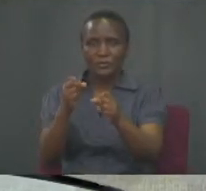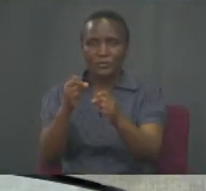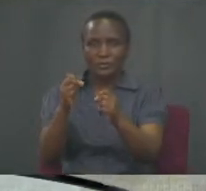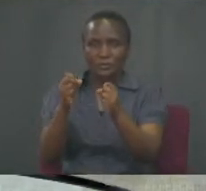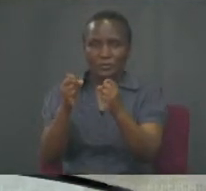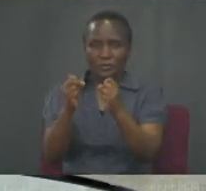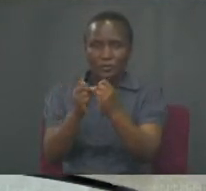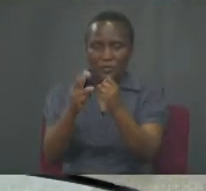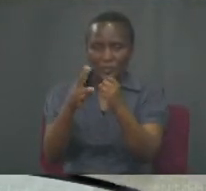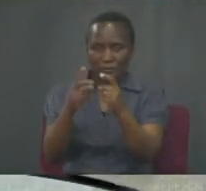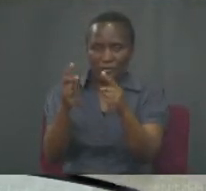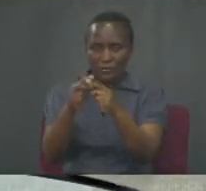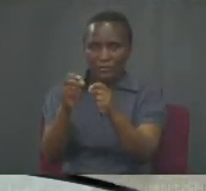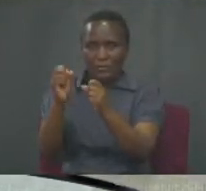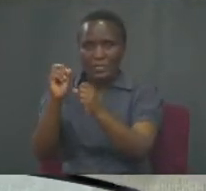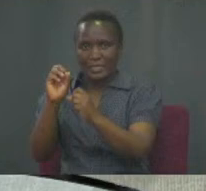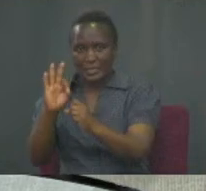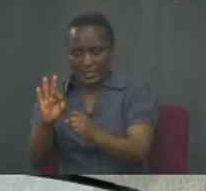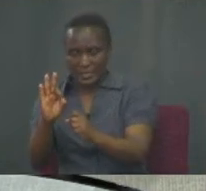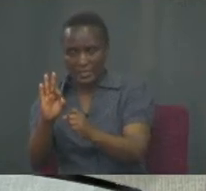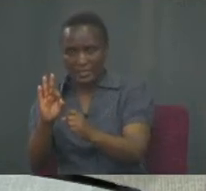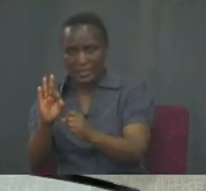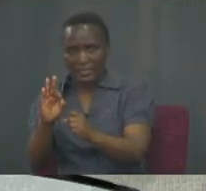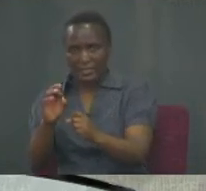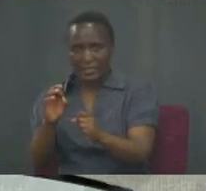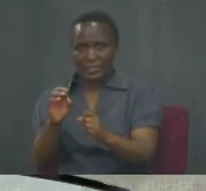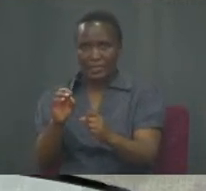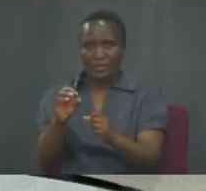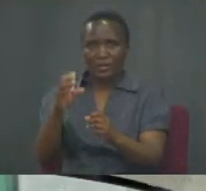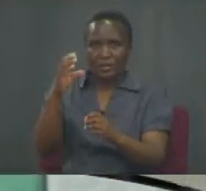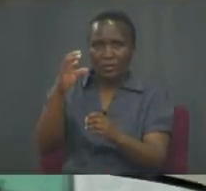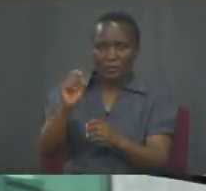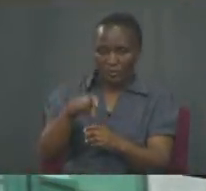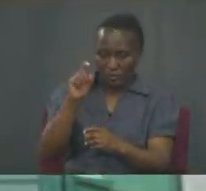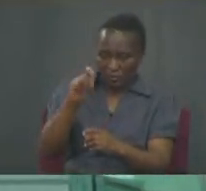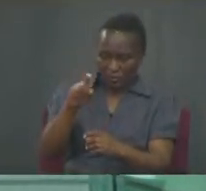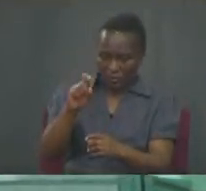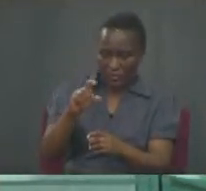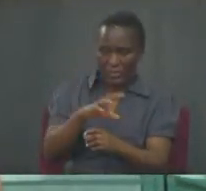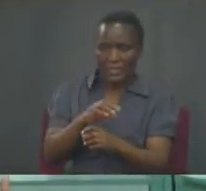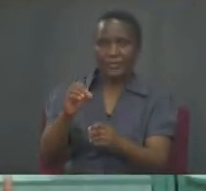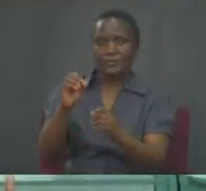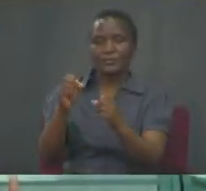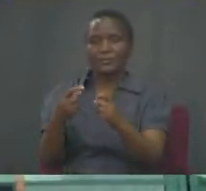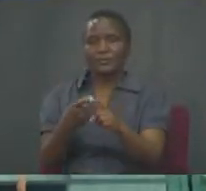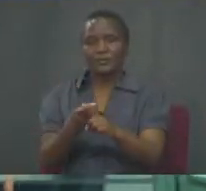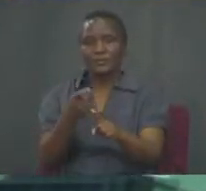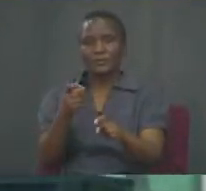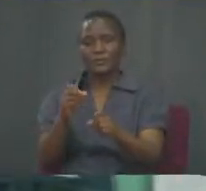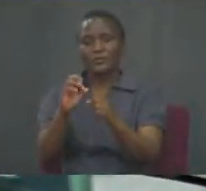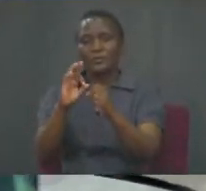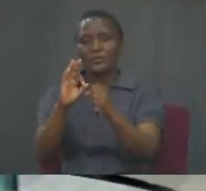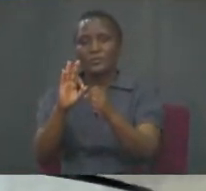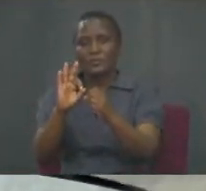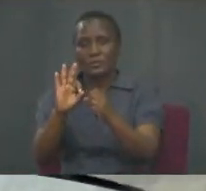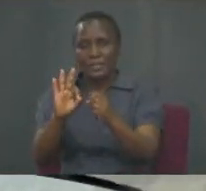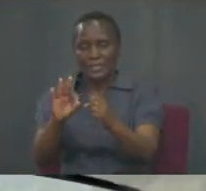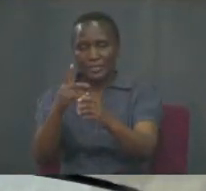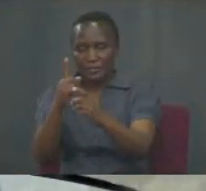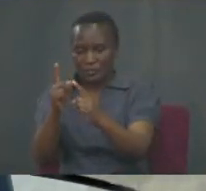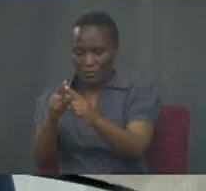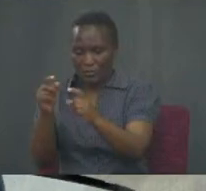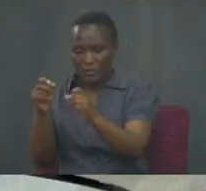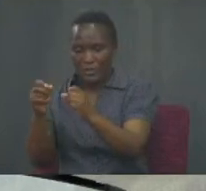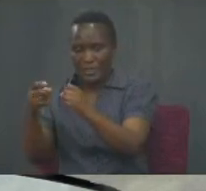crow. And from 3 to 6, that's what they call the morning watch. So God